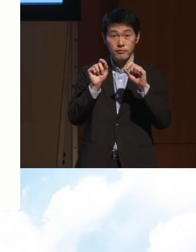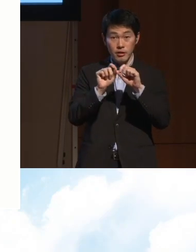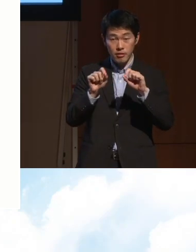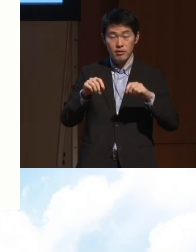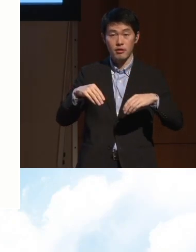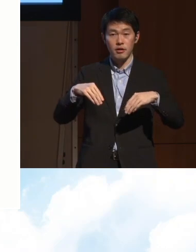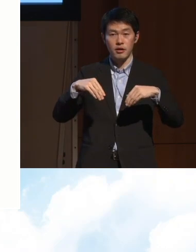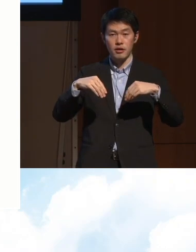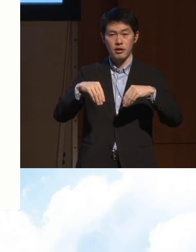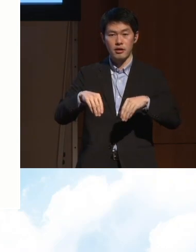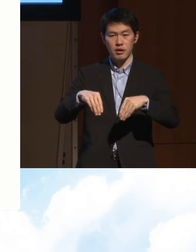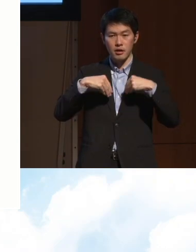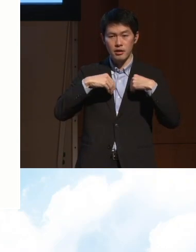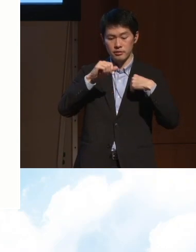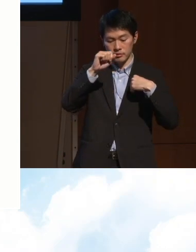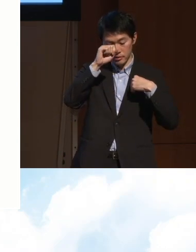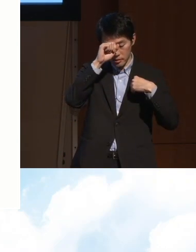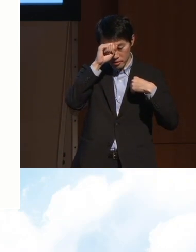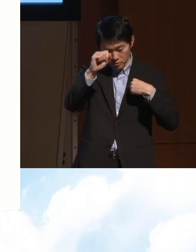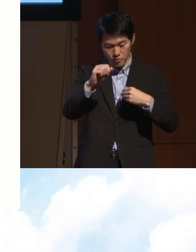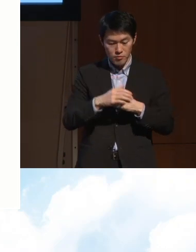is constructing